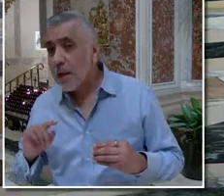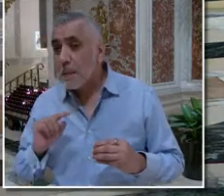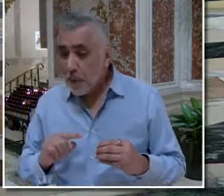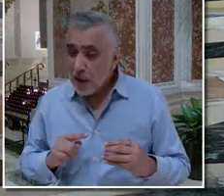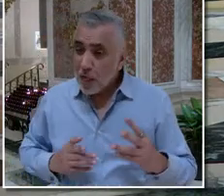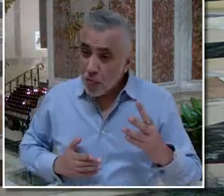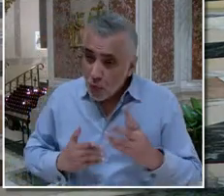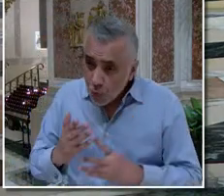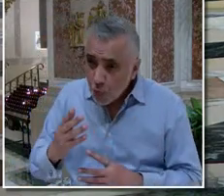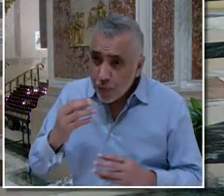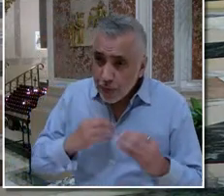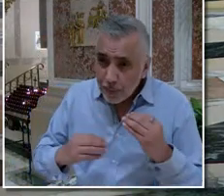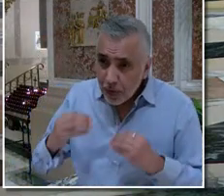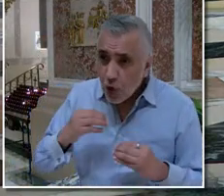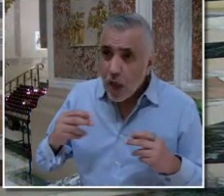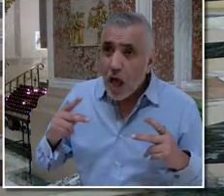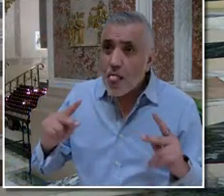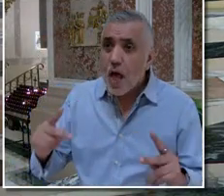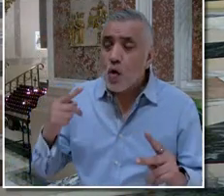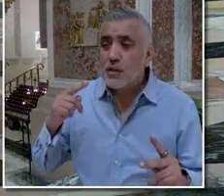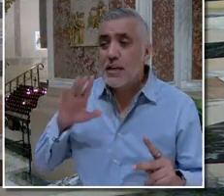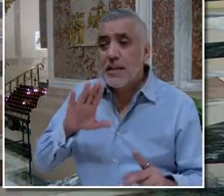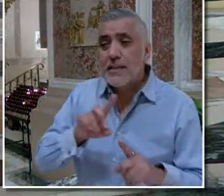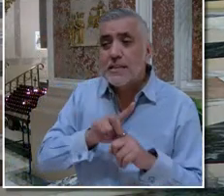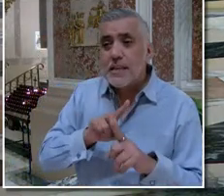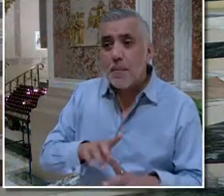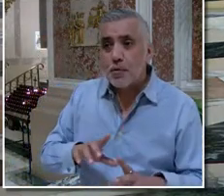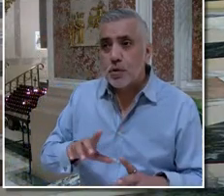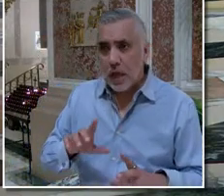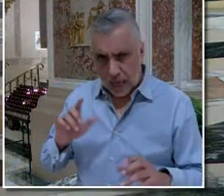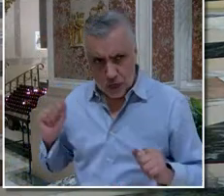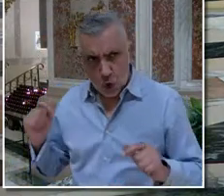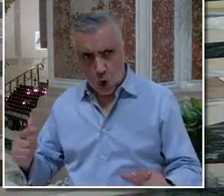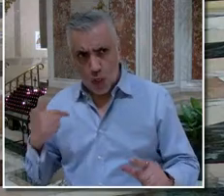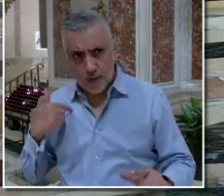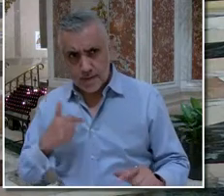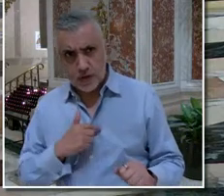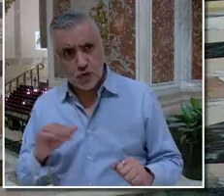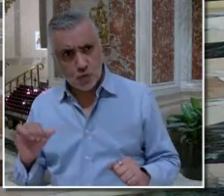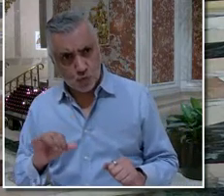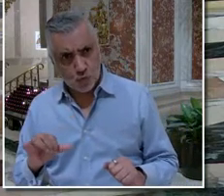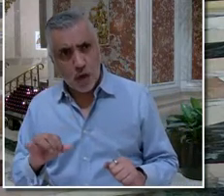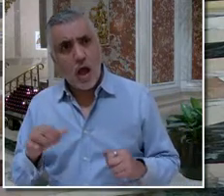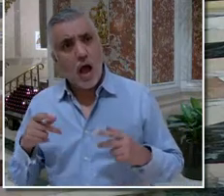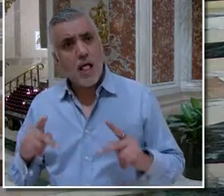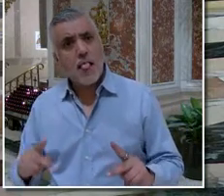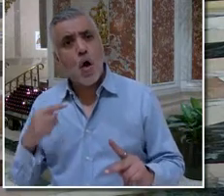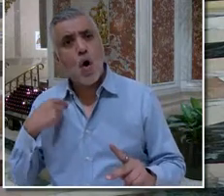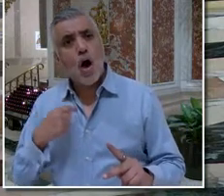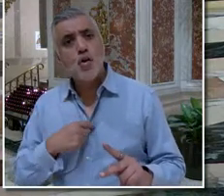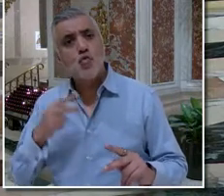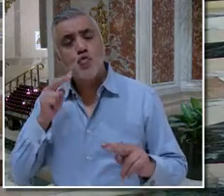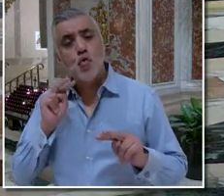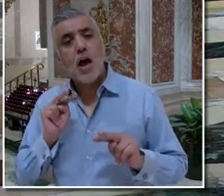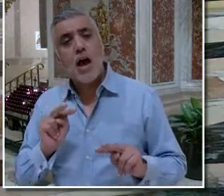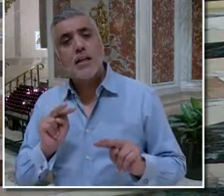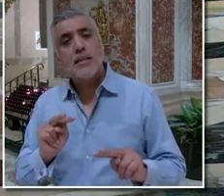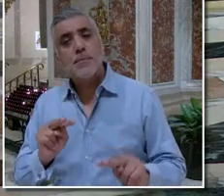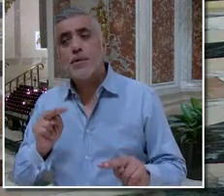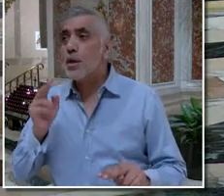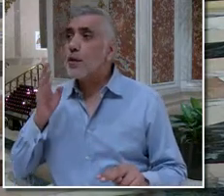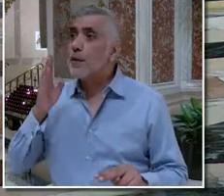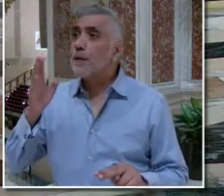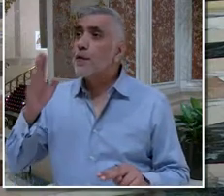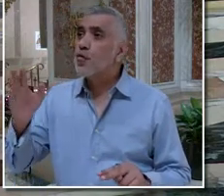through it, he allows his disciples and all of us as well to anticipate the future